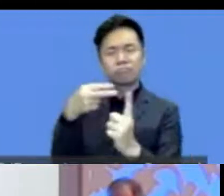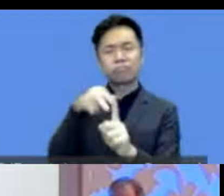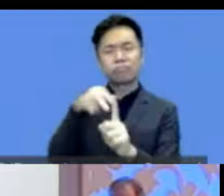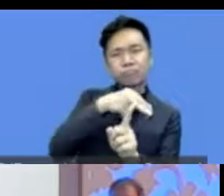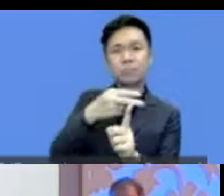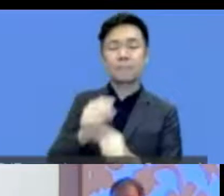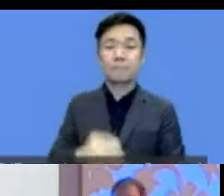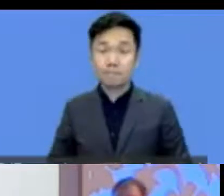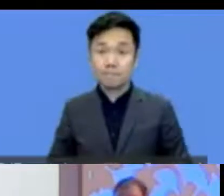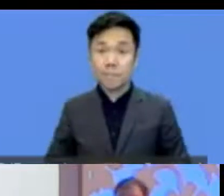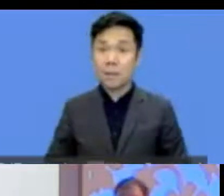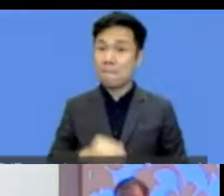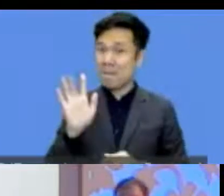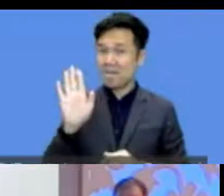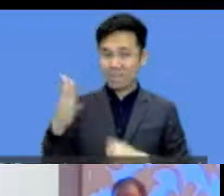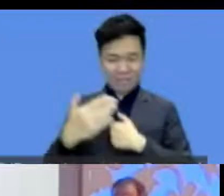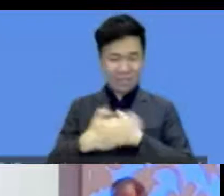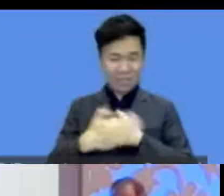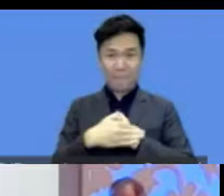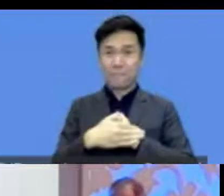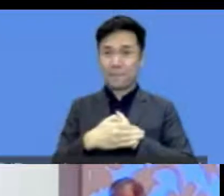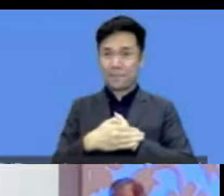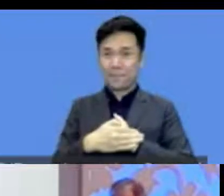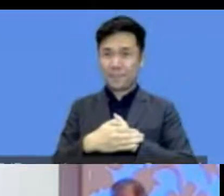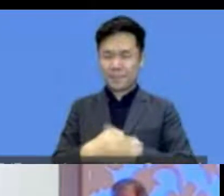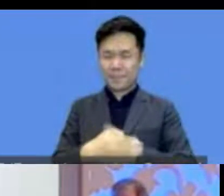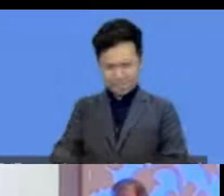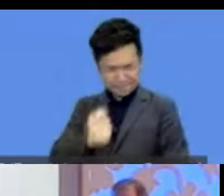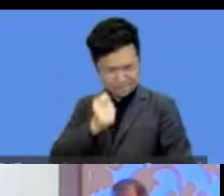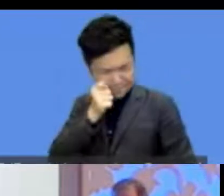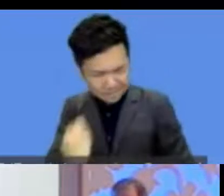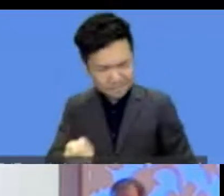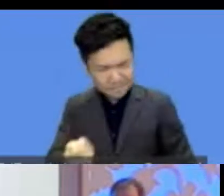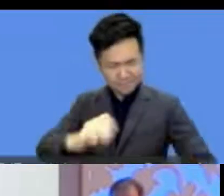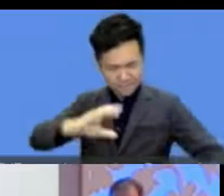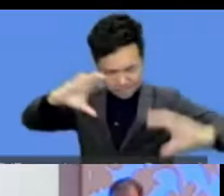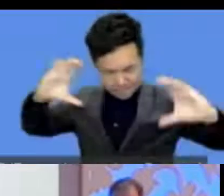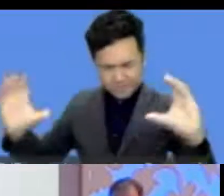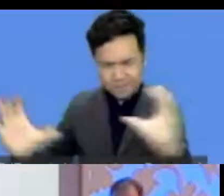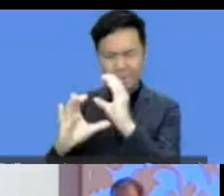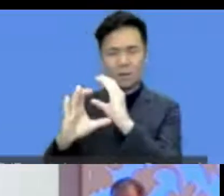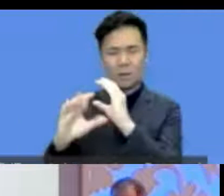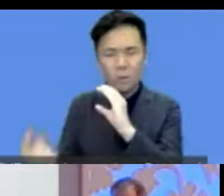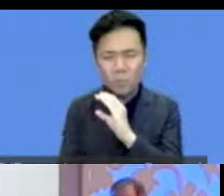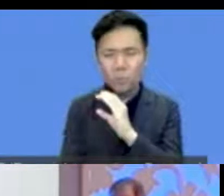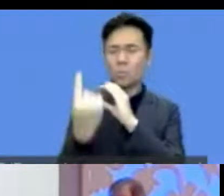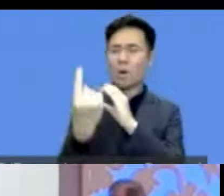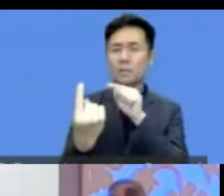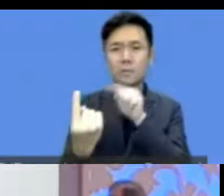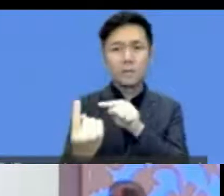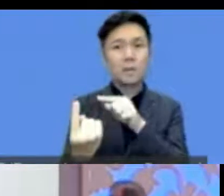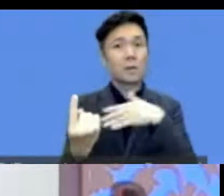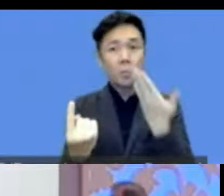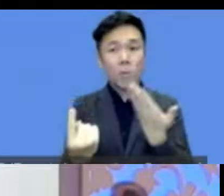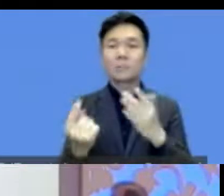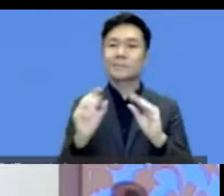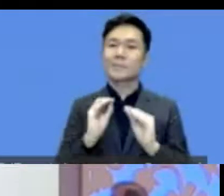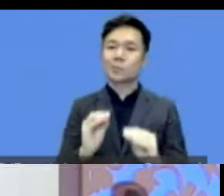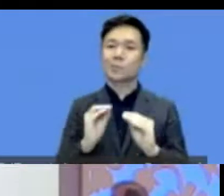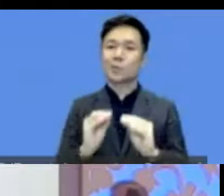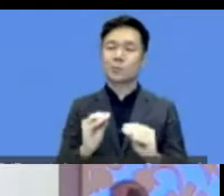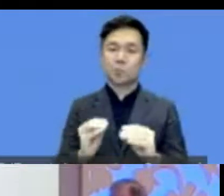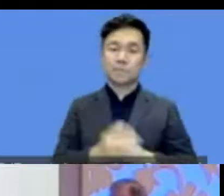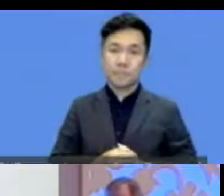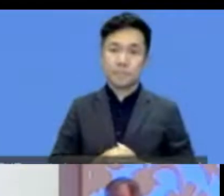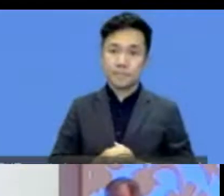today, because of time constraint, we're just looking at the basic and the most fundamental interventions, and that is through education. So